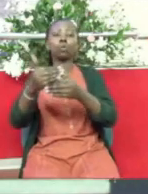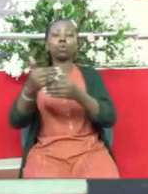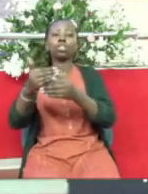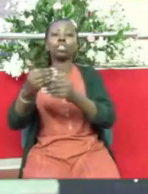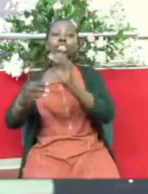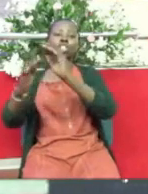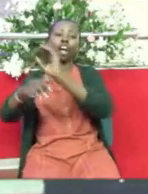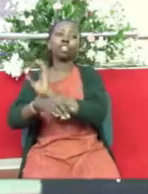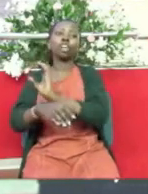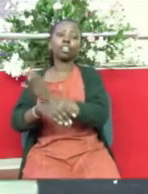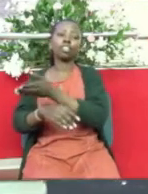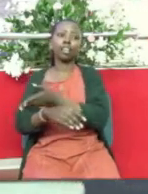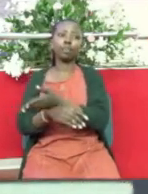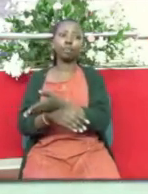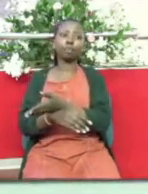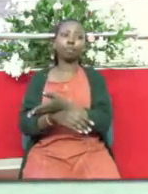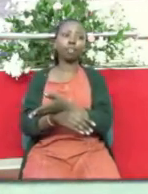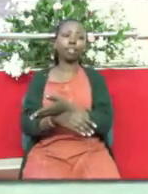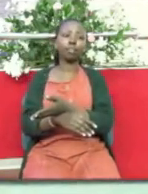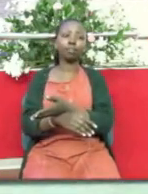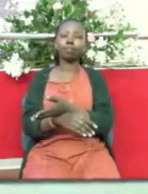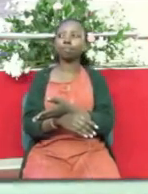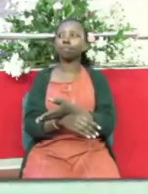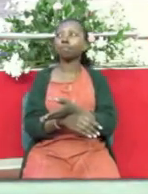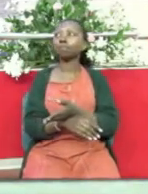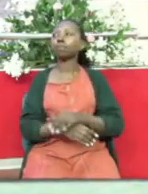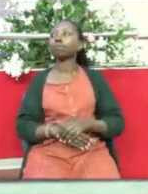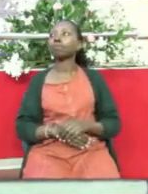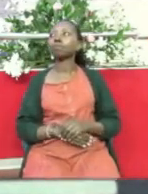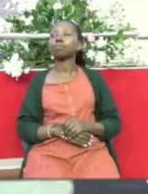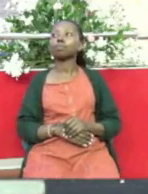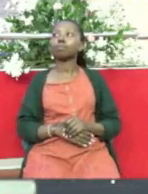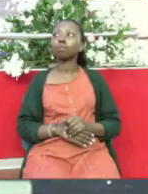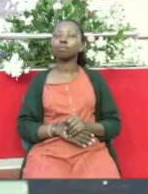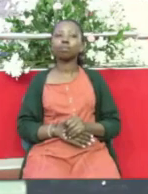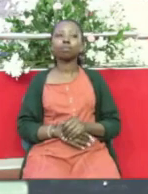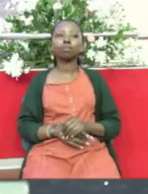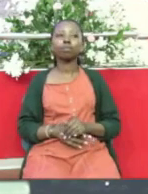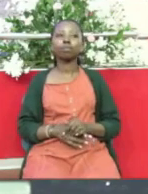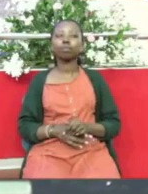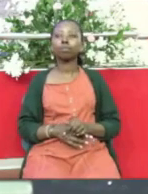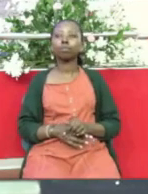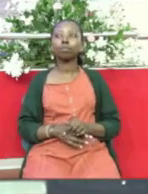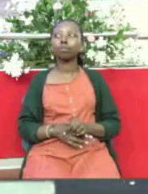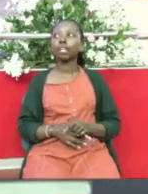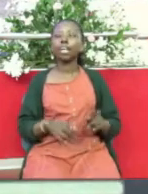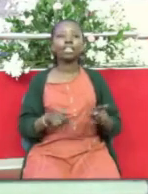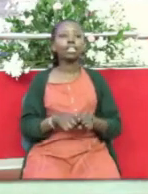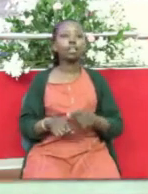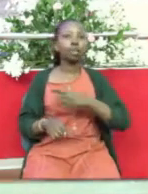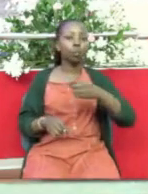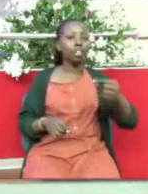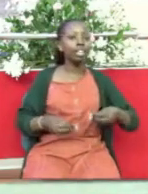basi wa Israeli wakakusanya stakabadhi zote ambazo walikuwa wamepewa na mfalme, zikiwapa idhini ya kujenga hekalu. And they went and presented